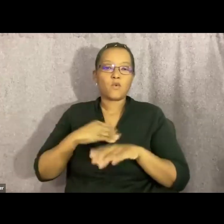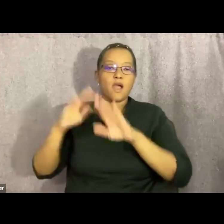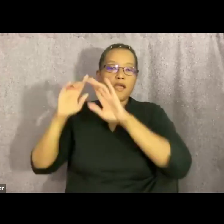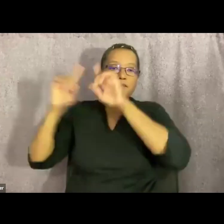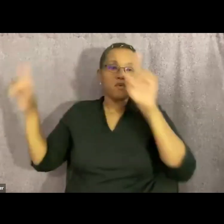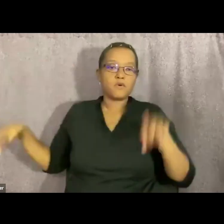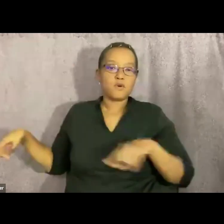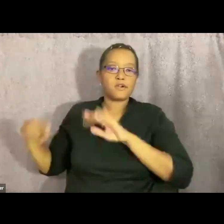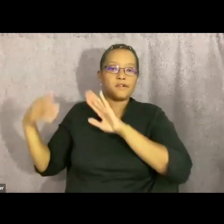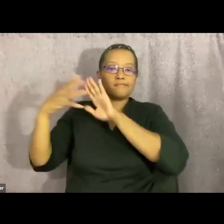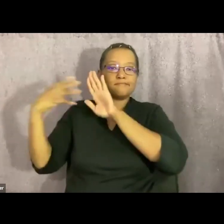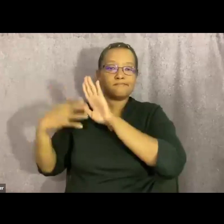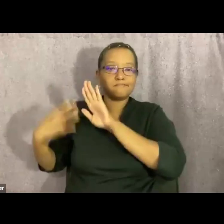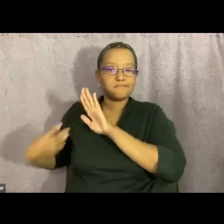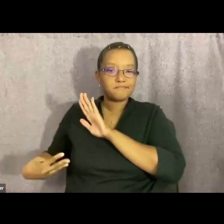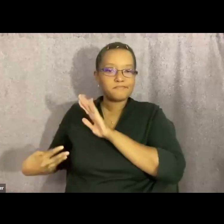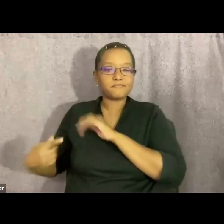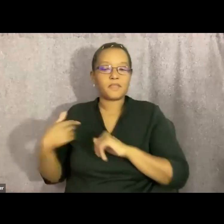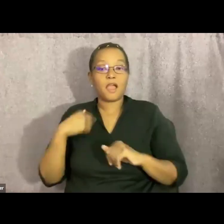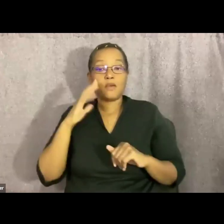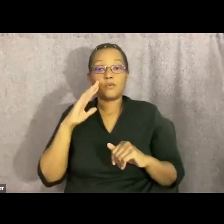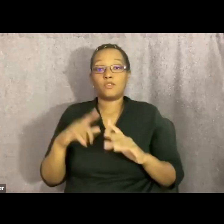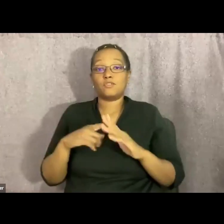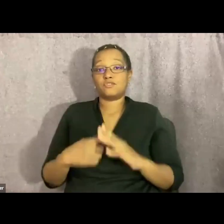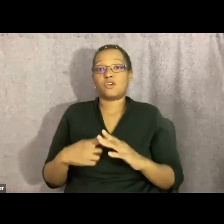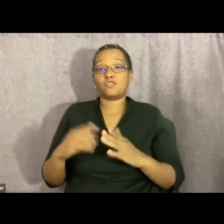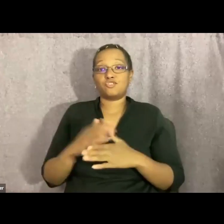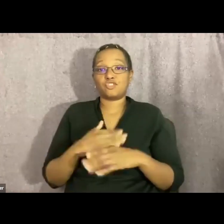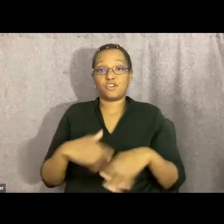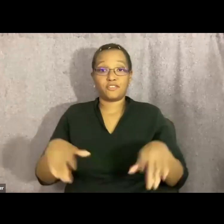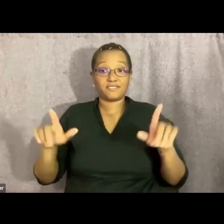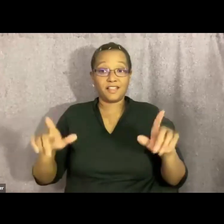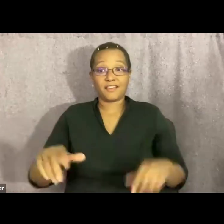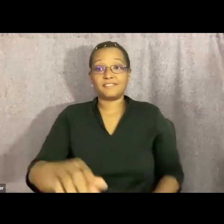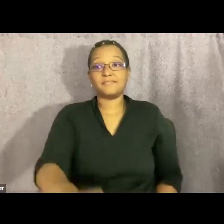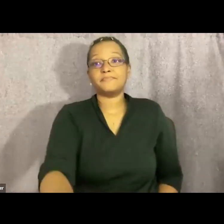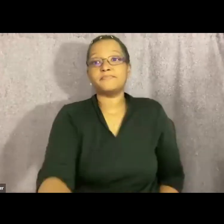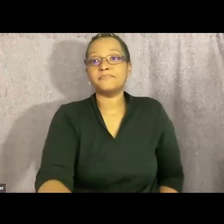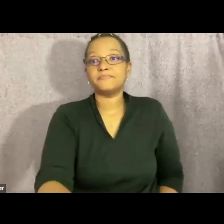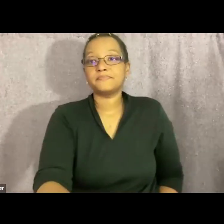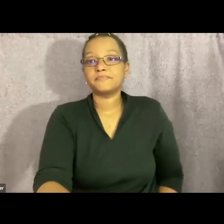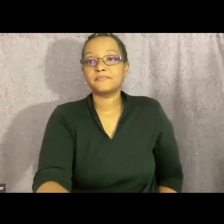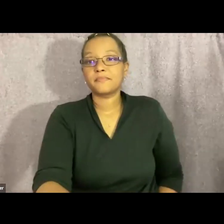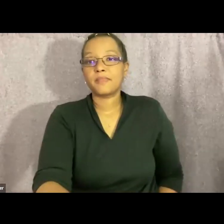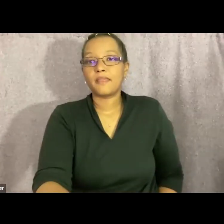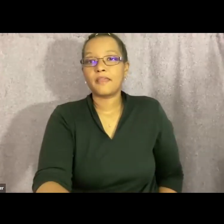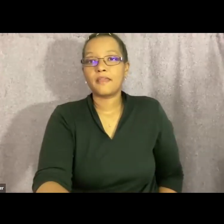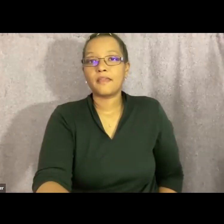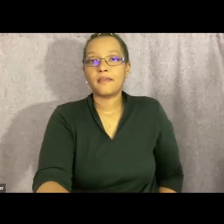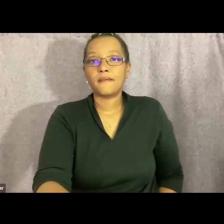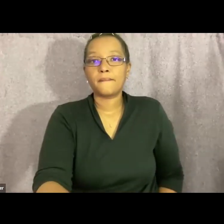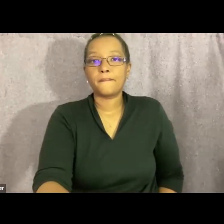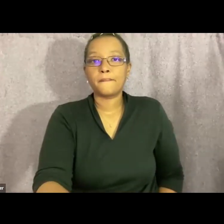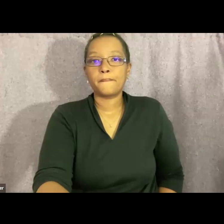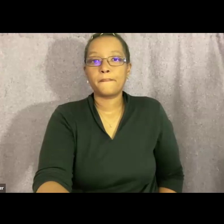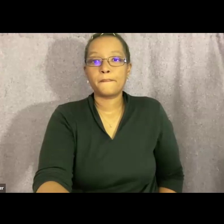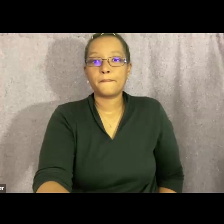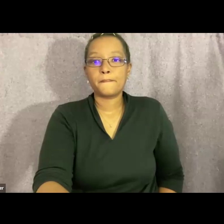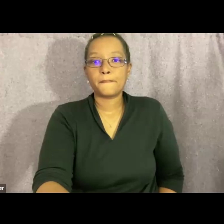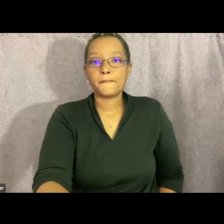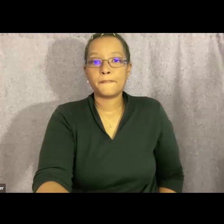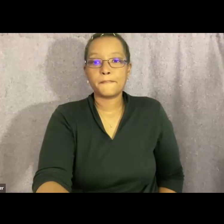words, so tired, to draft an article articulating the timeline and significance of the sexual